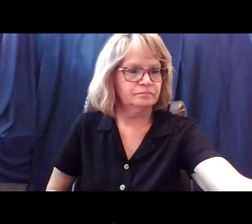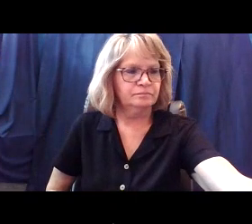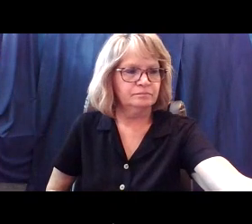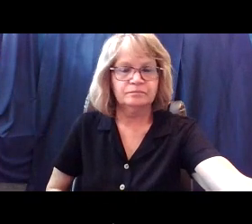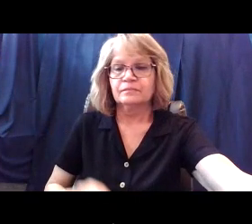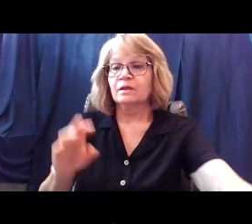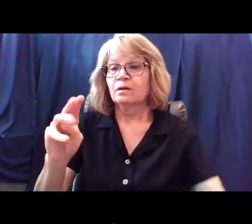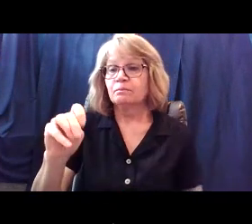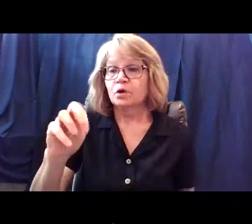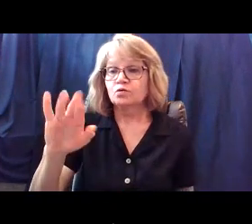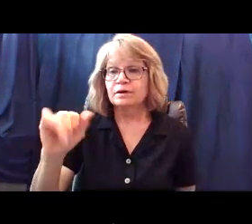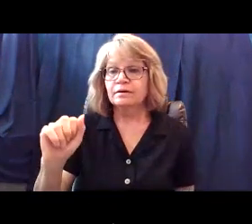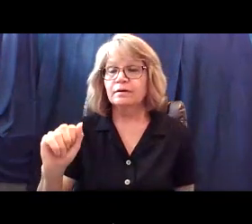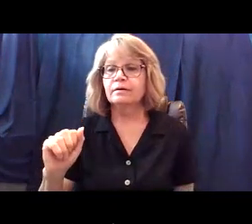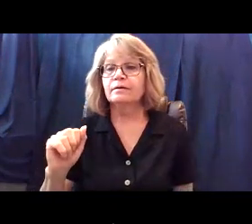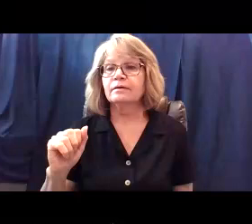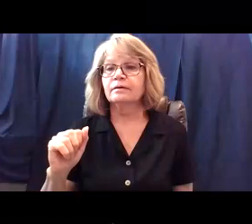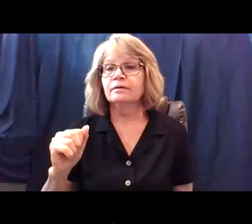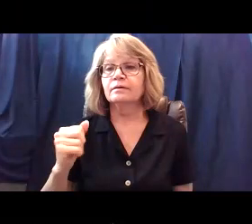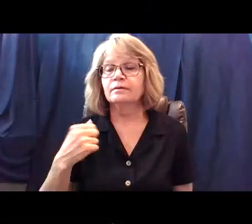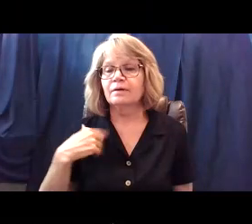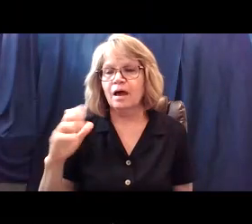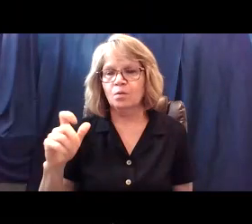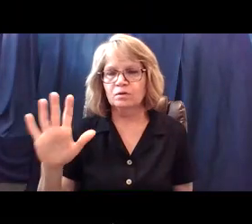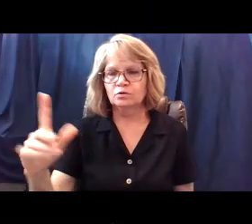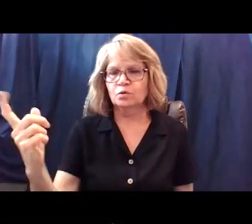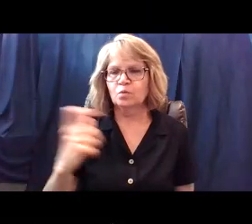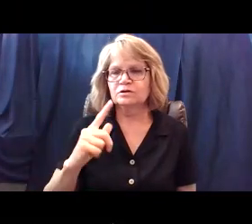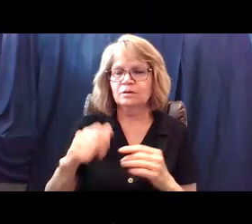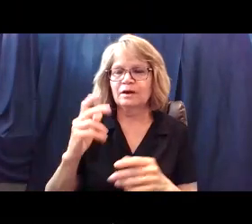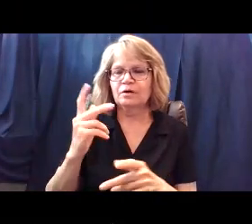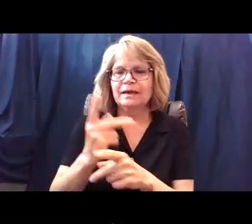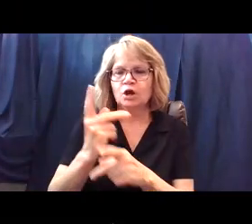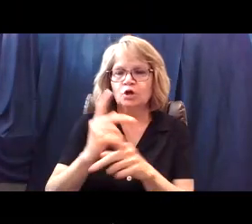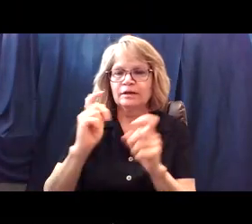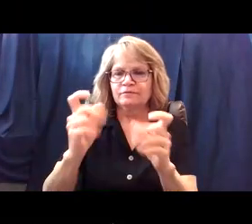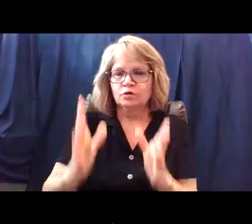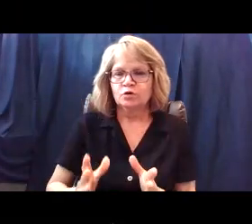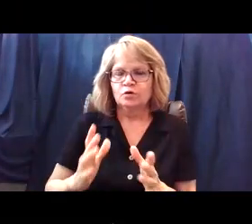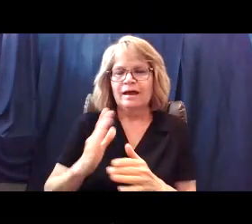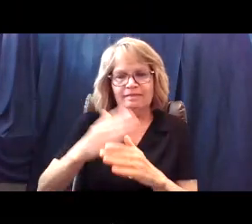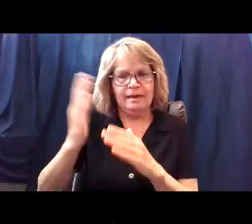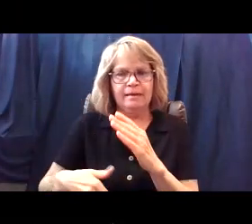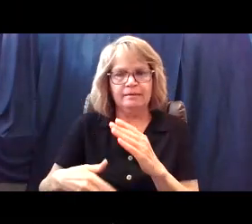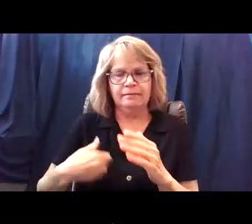Maria, I'd like to take that question about a caregiver at the end of the presentation.